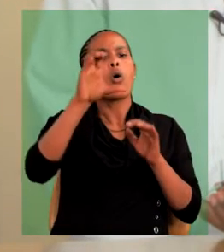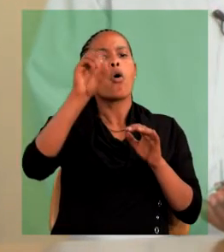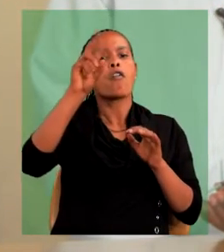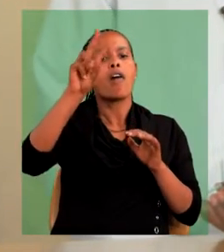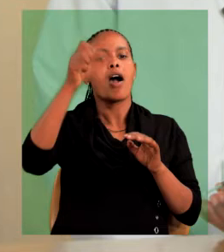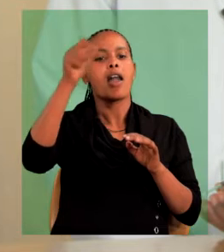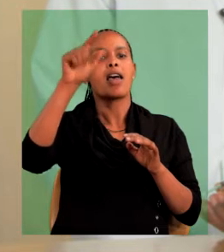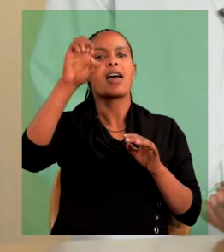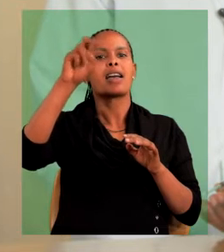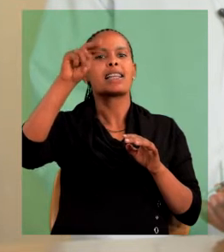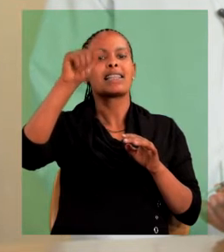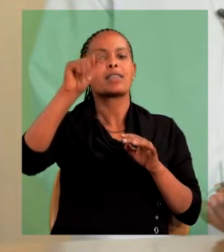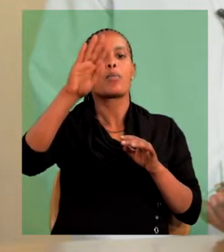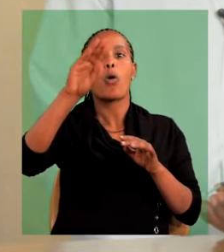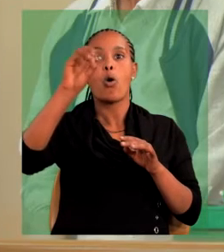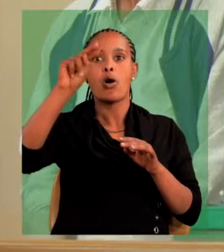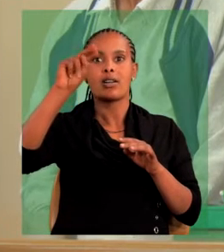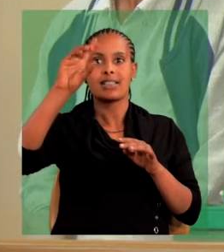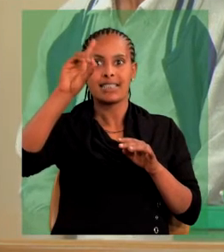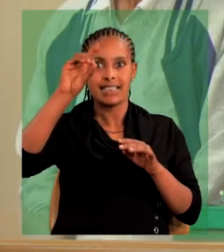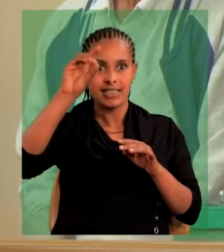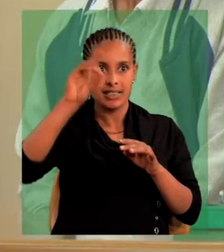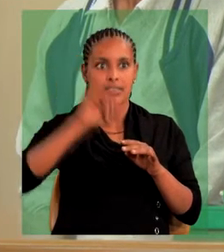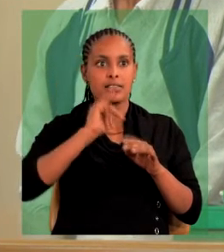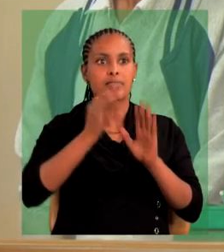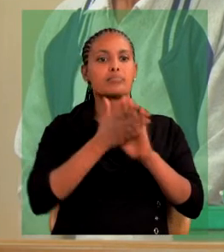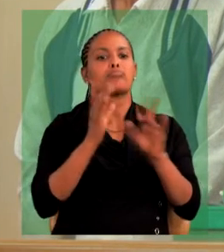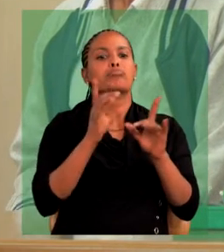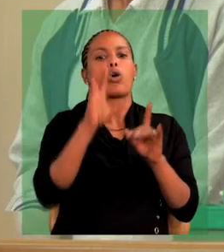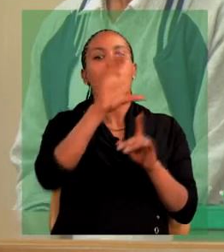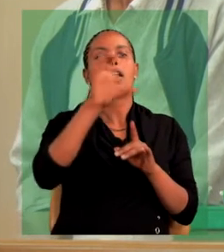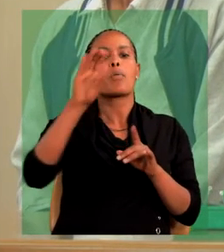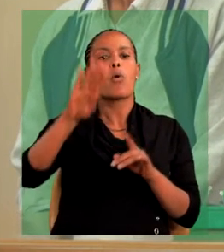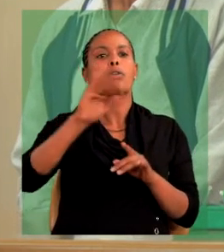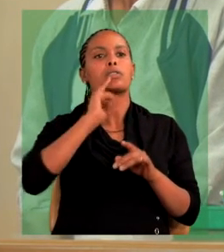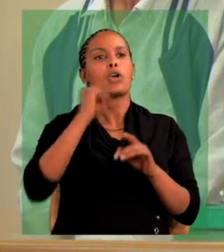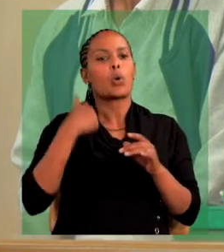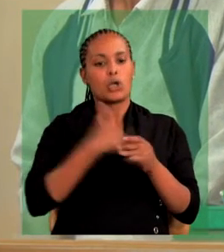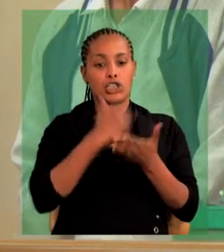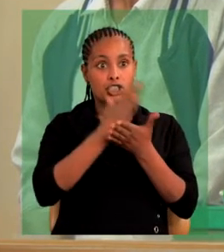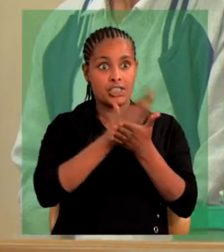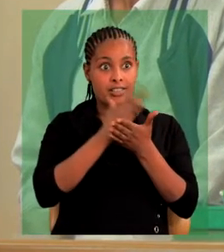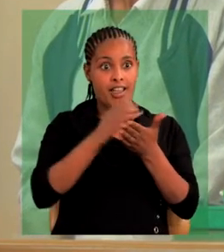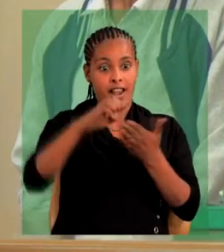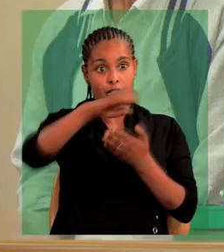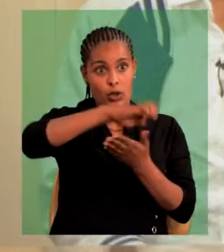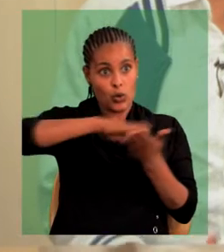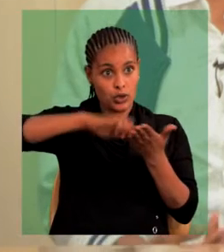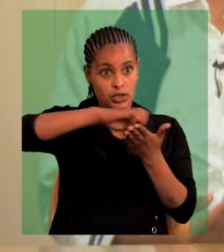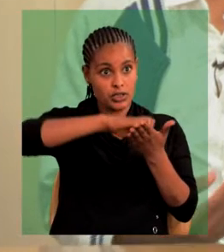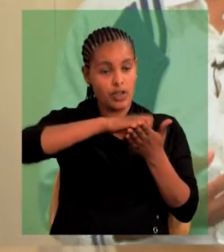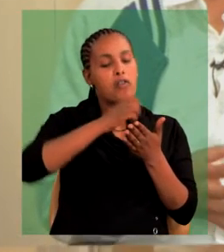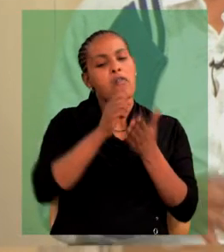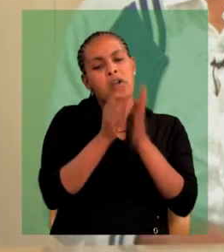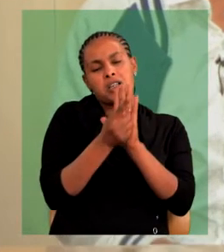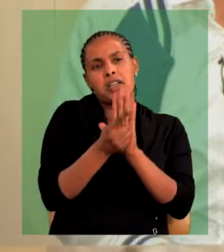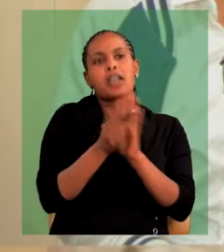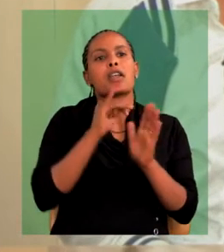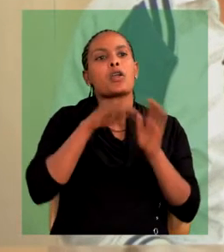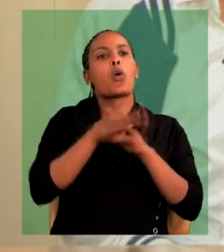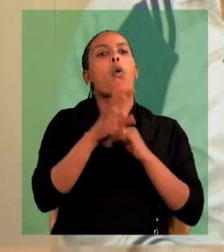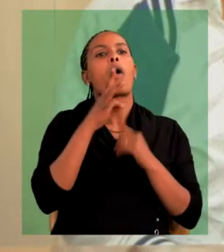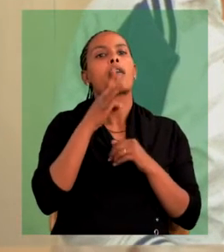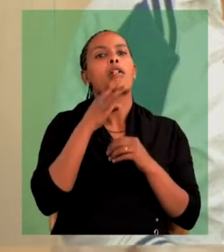is all about? Covalent bond is created when we share electrons, for example, in